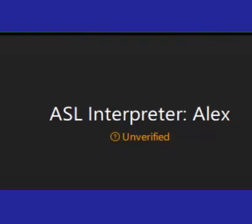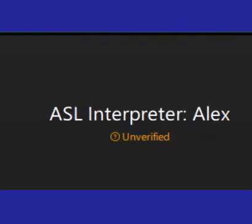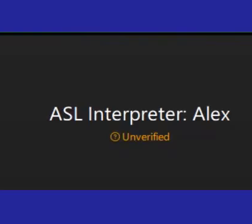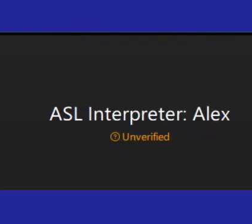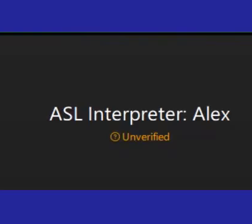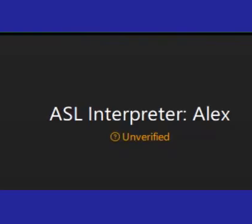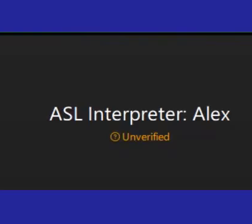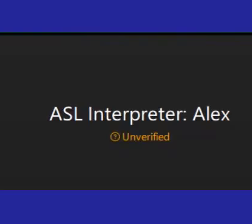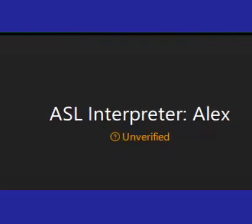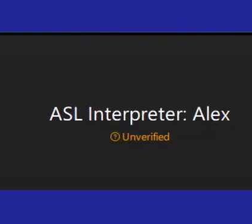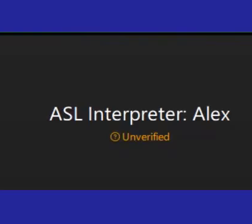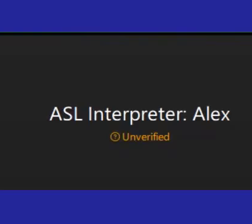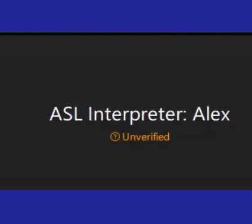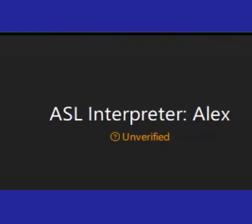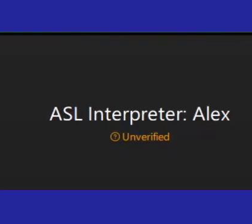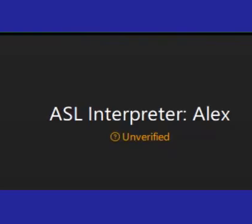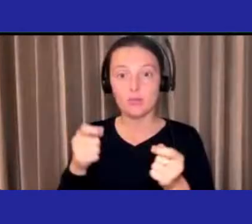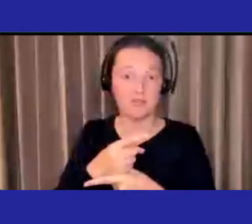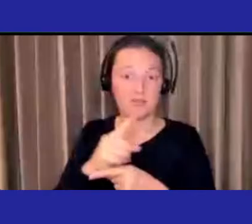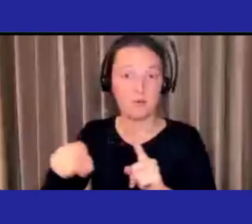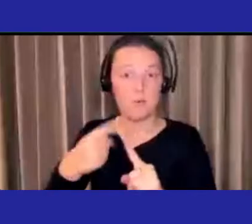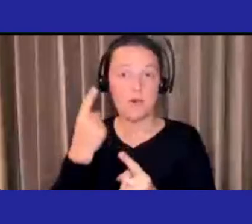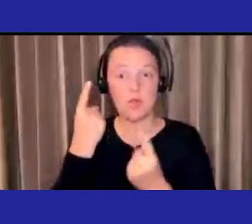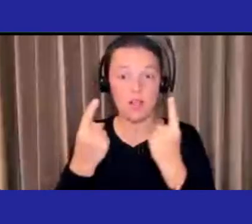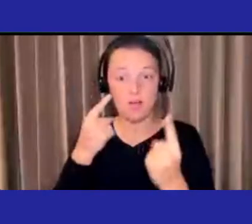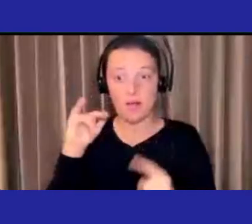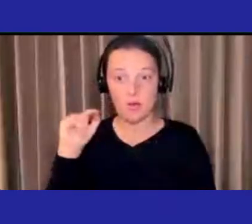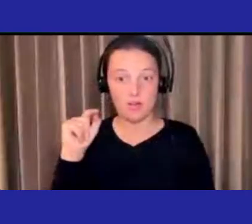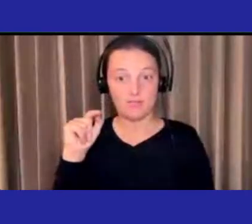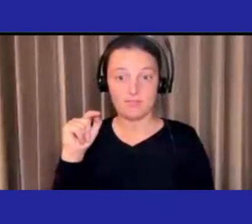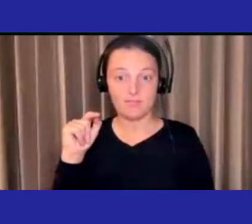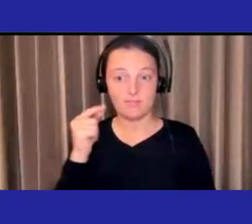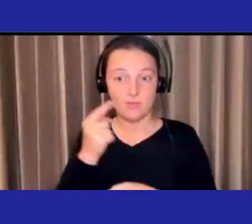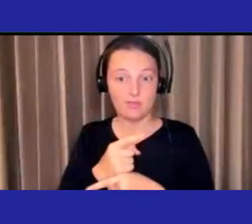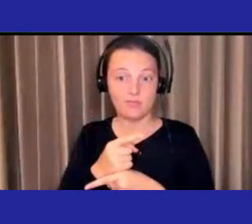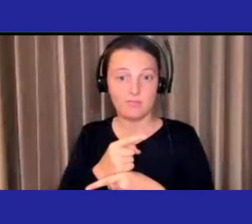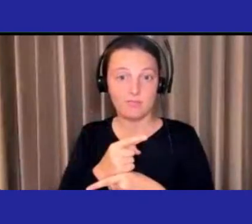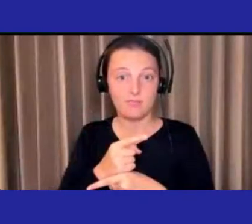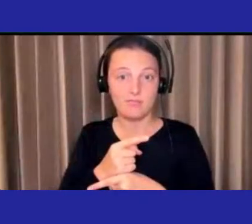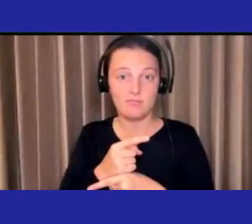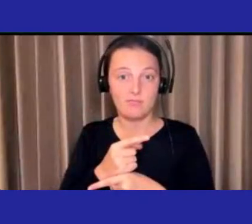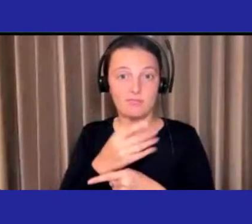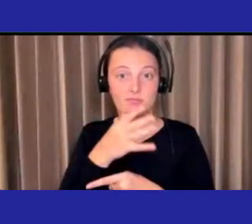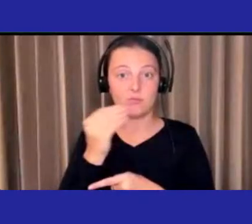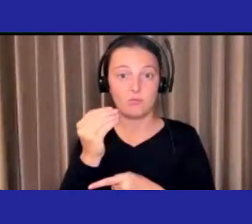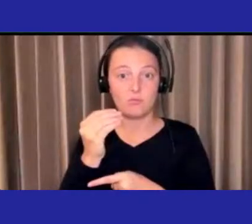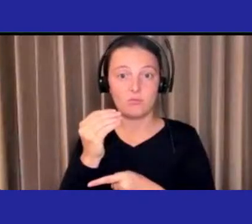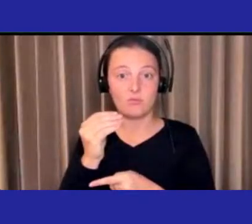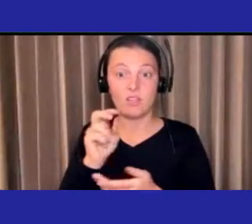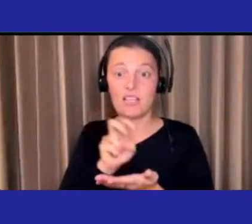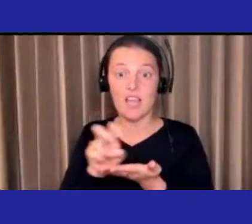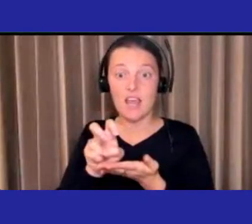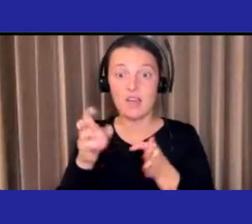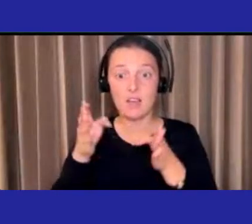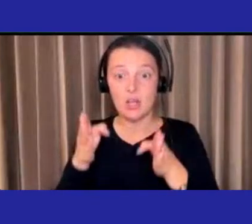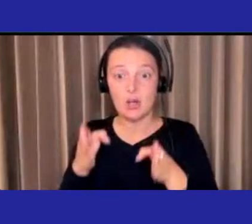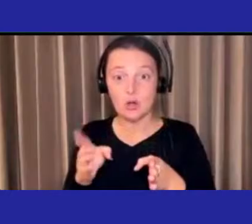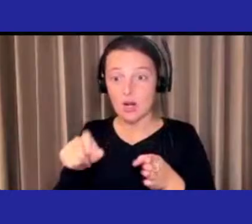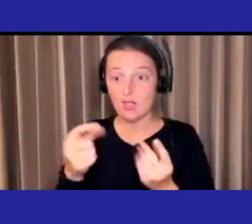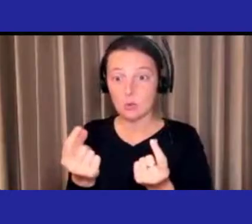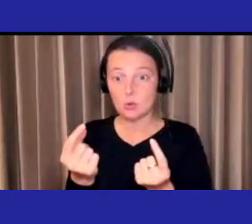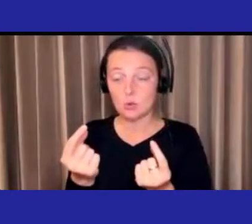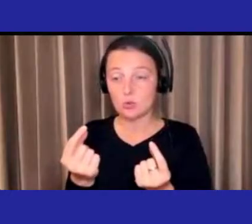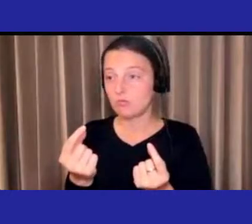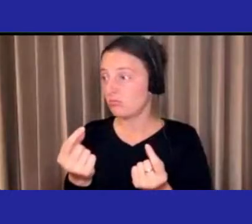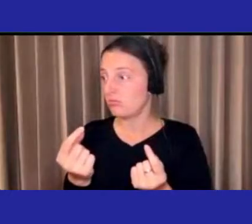sense, right, when you think about it, right? Yeah. And all the navigator has to do is get them there that day. And